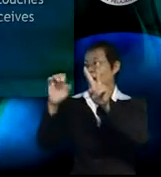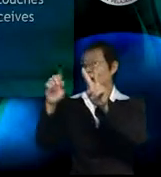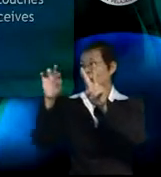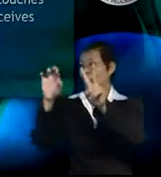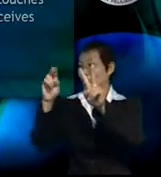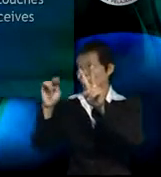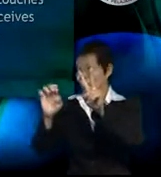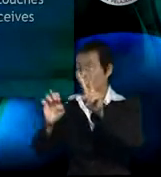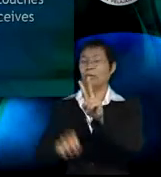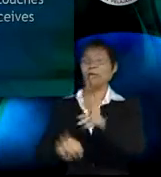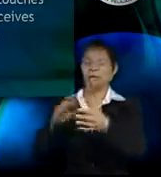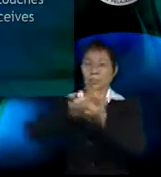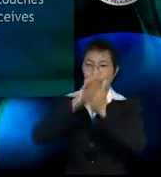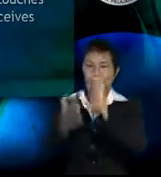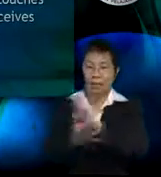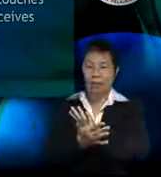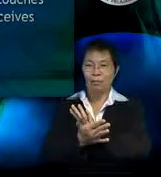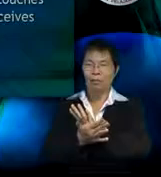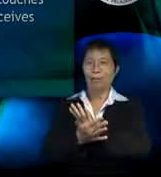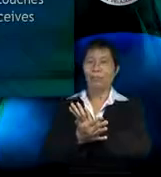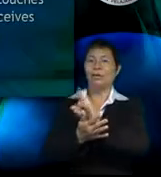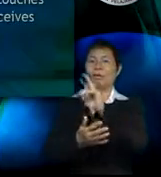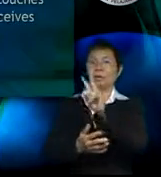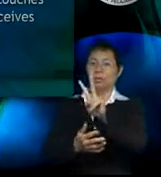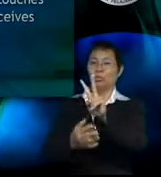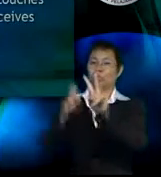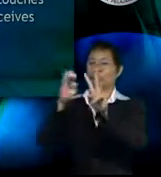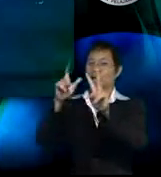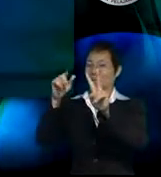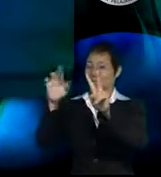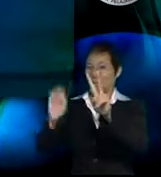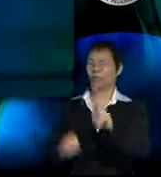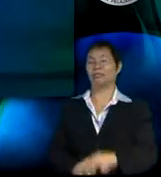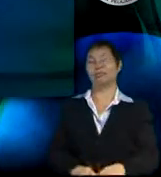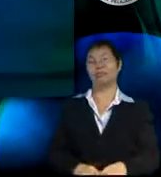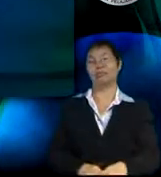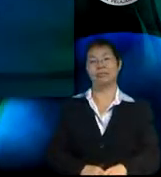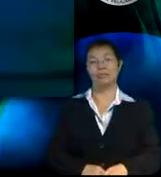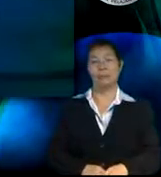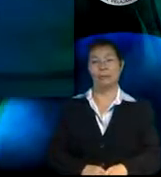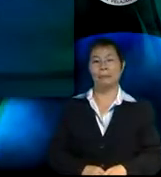Then it becomes a copper atom because the ion is no longer charged.